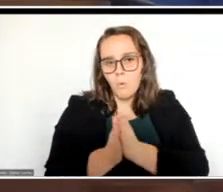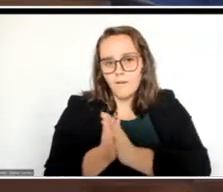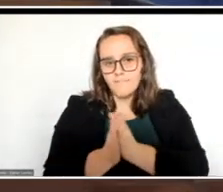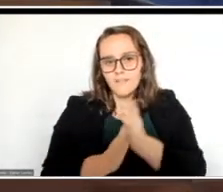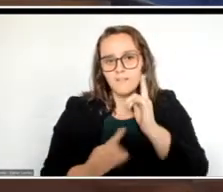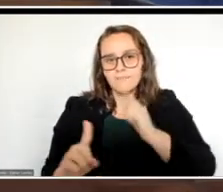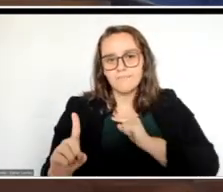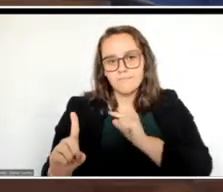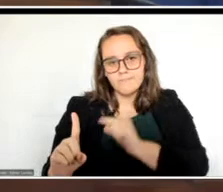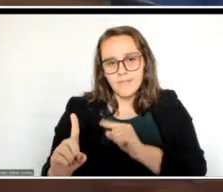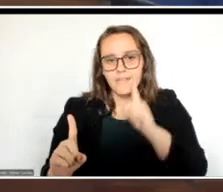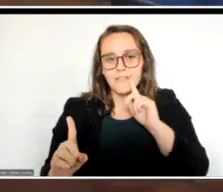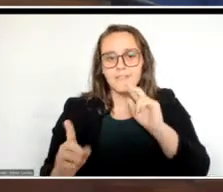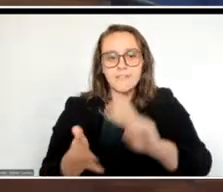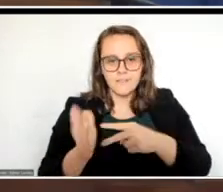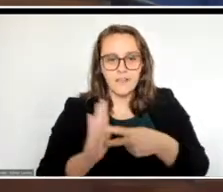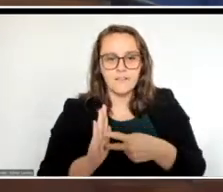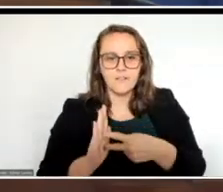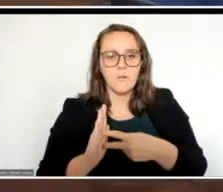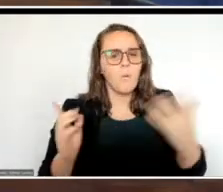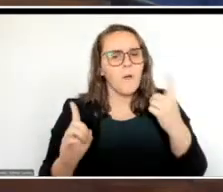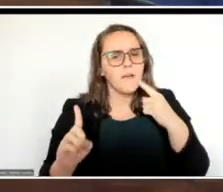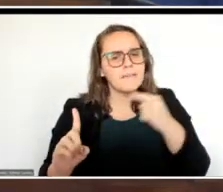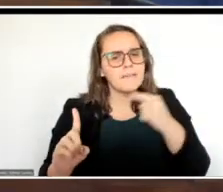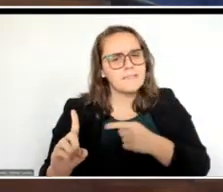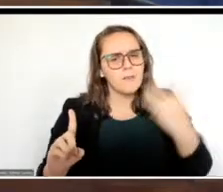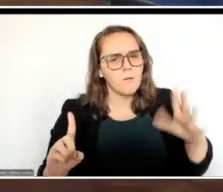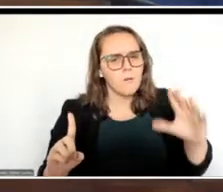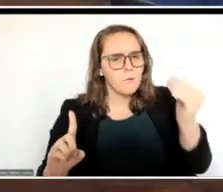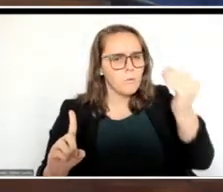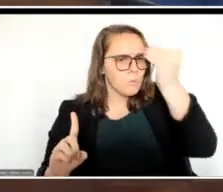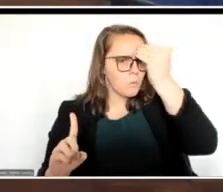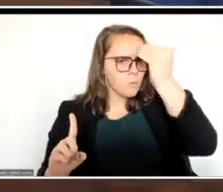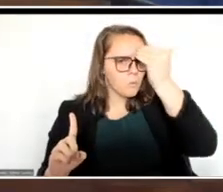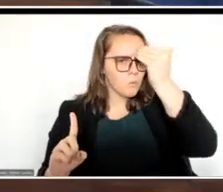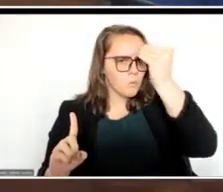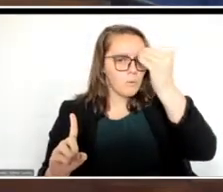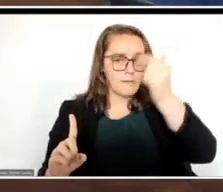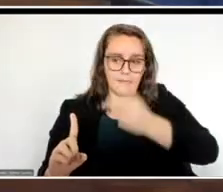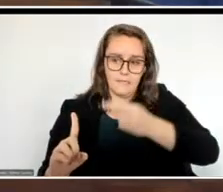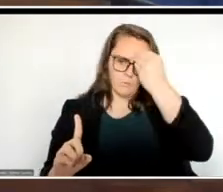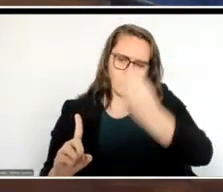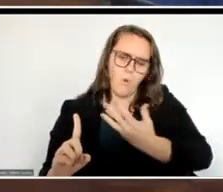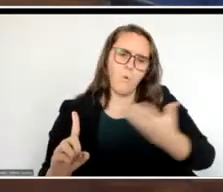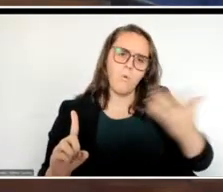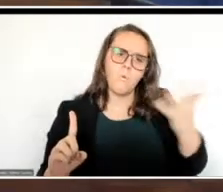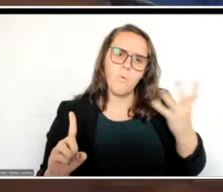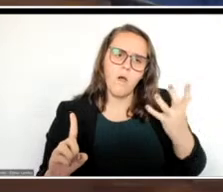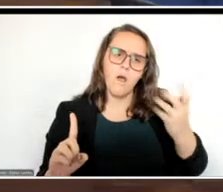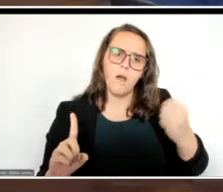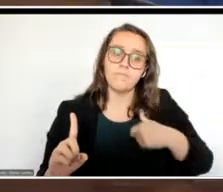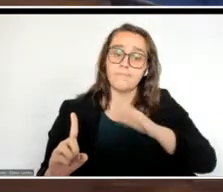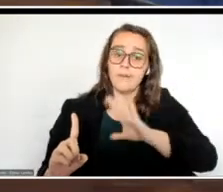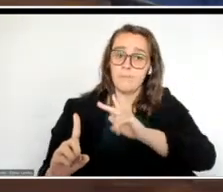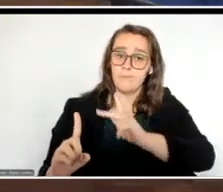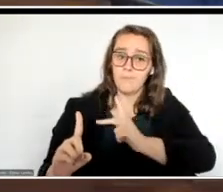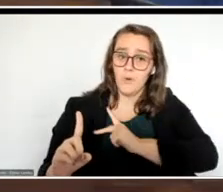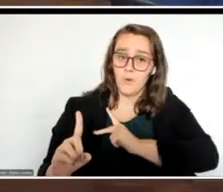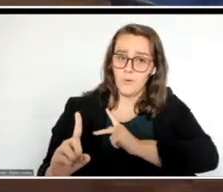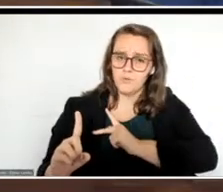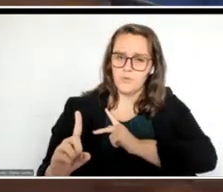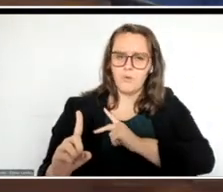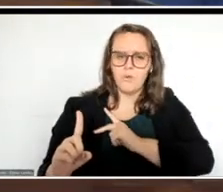President Trump know? What was he told? What was his personal and substantial role in